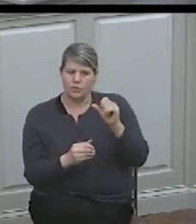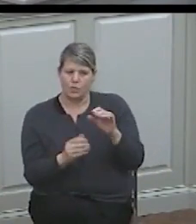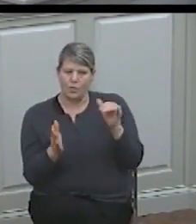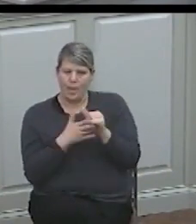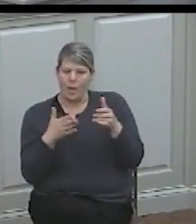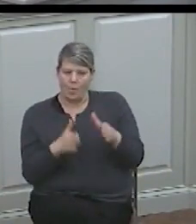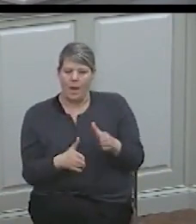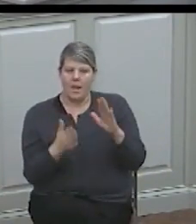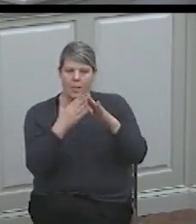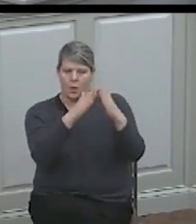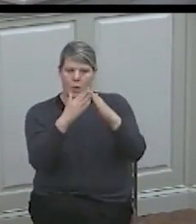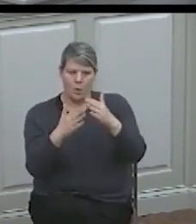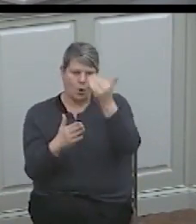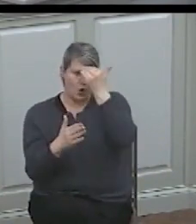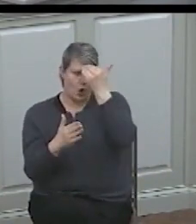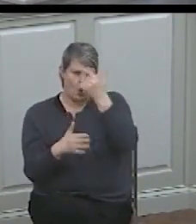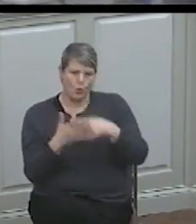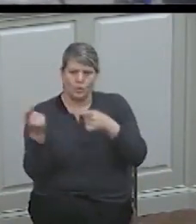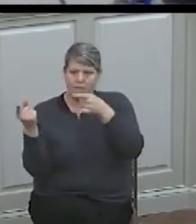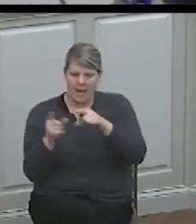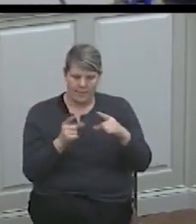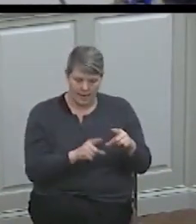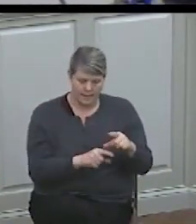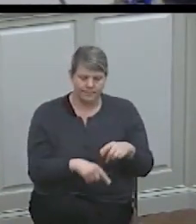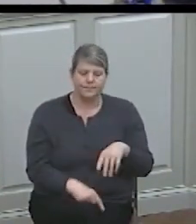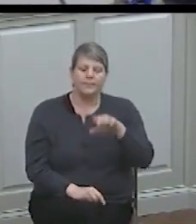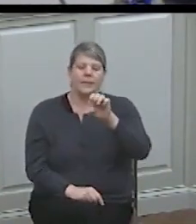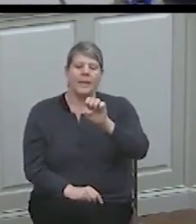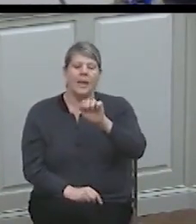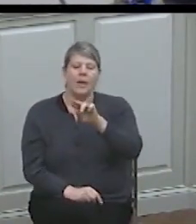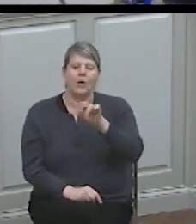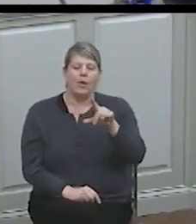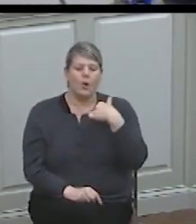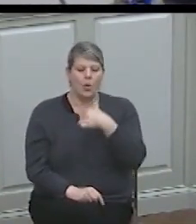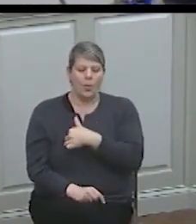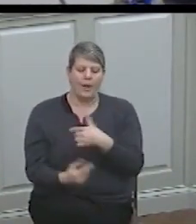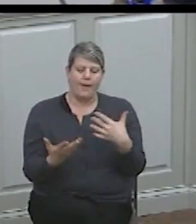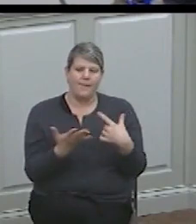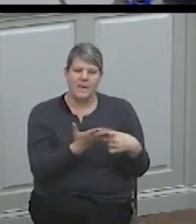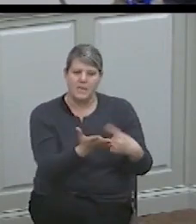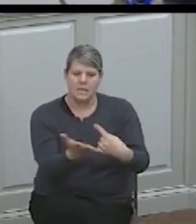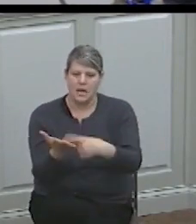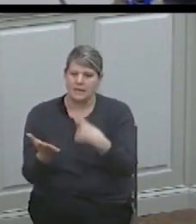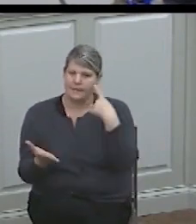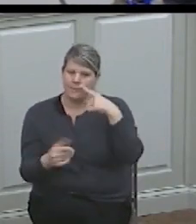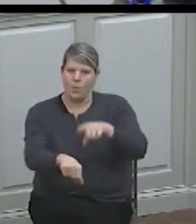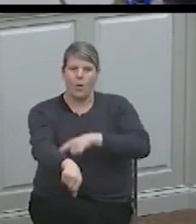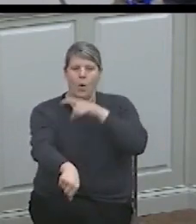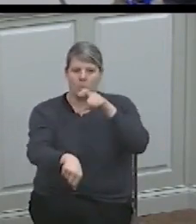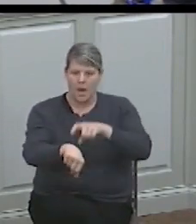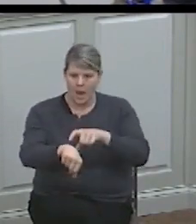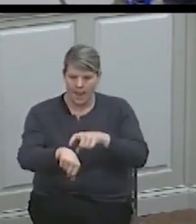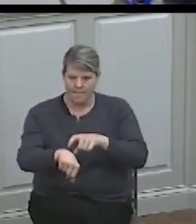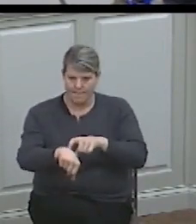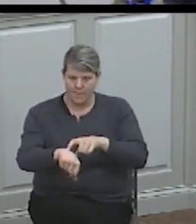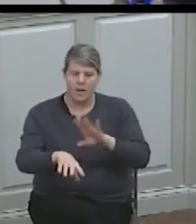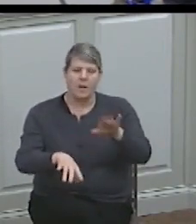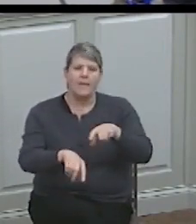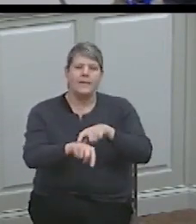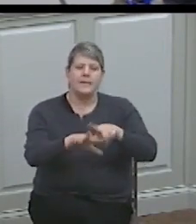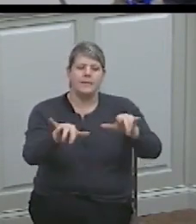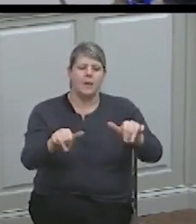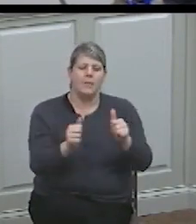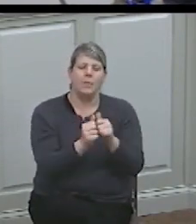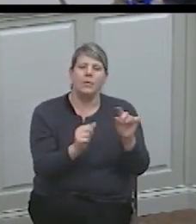updated. Thank you. This was an initiative we've been discussing for some time in concert with several